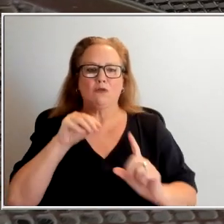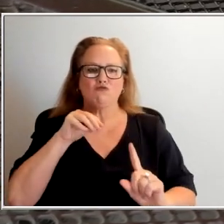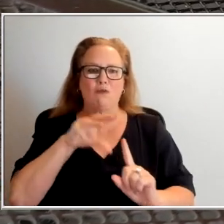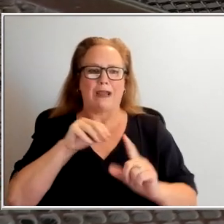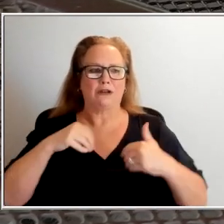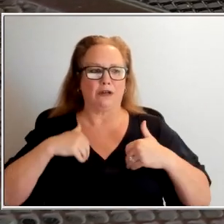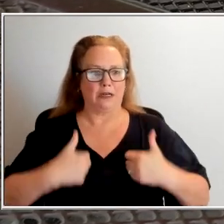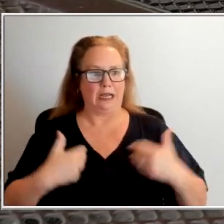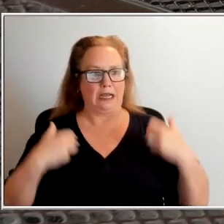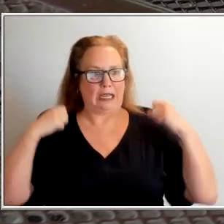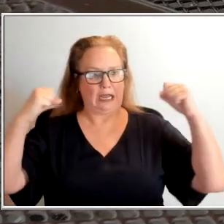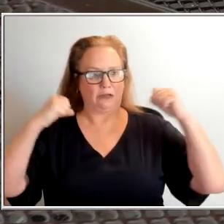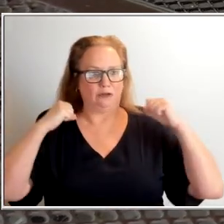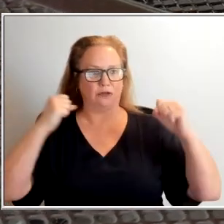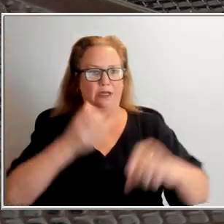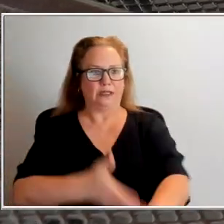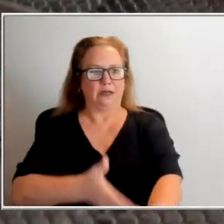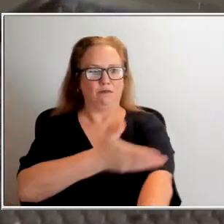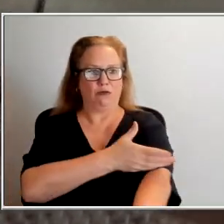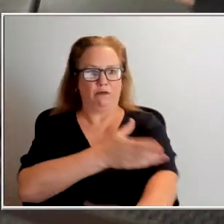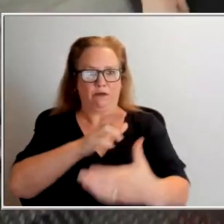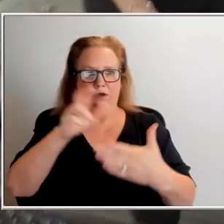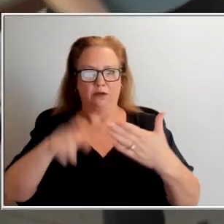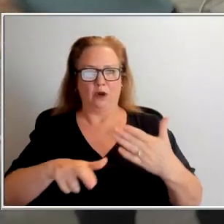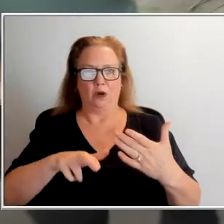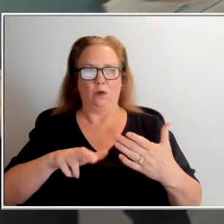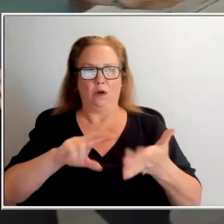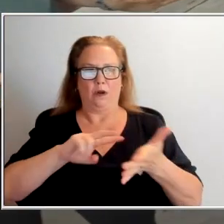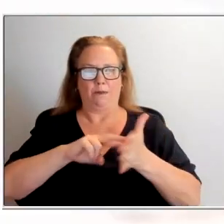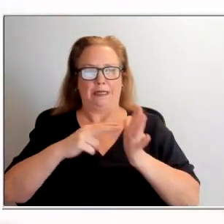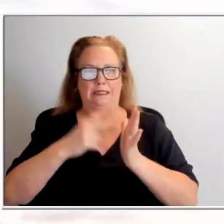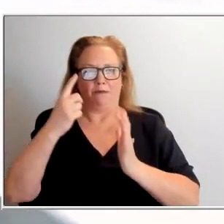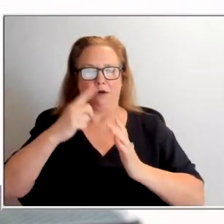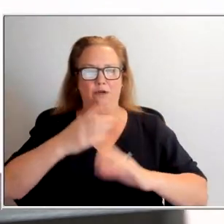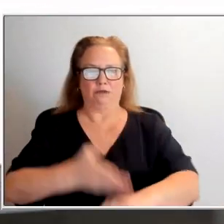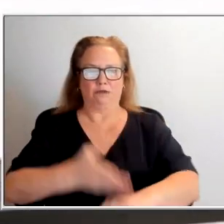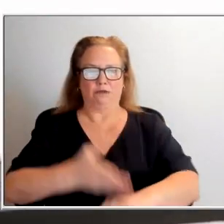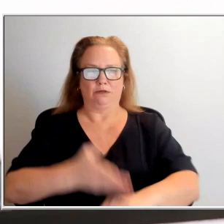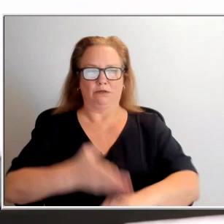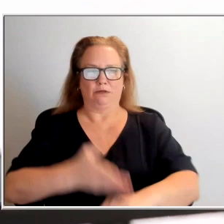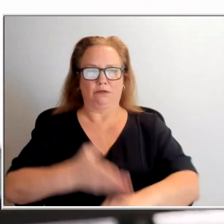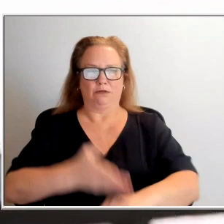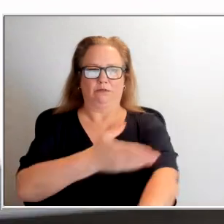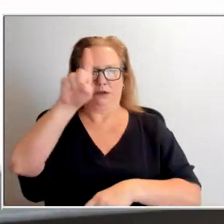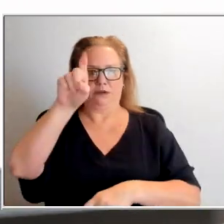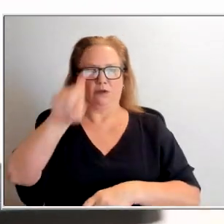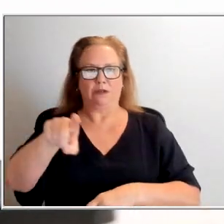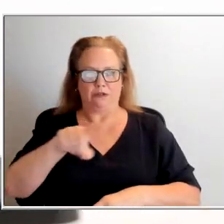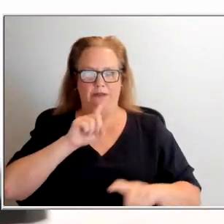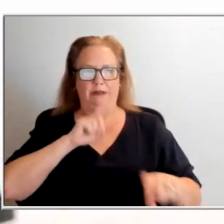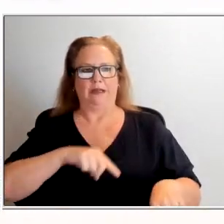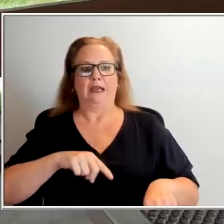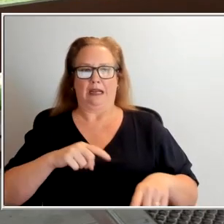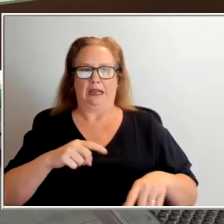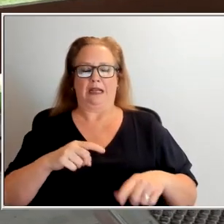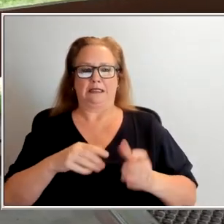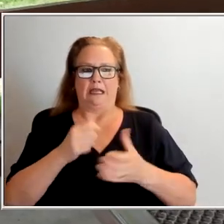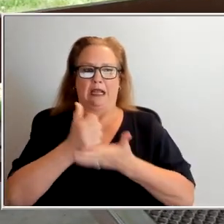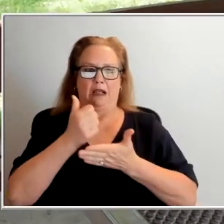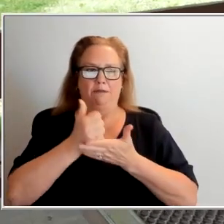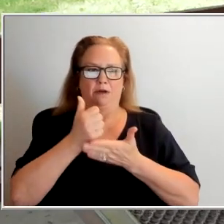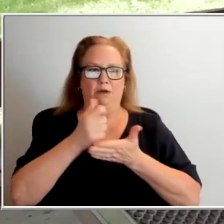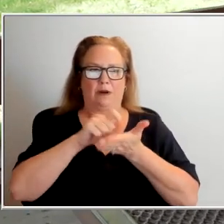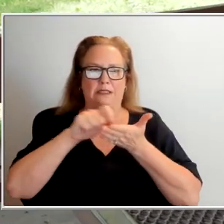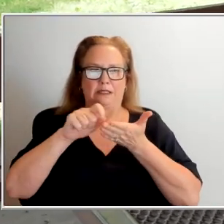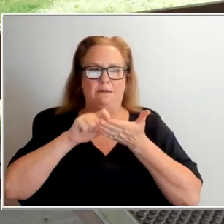improve outcomes? We're going to meet someone who has dedicated their career to answering those questions and has even helped write some national